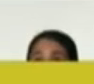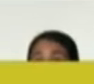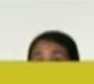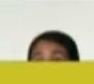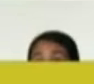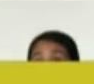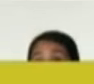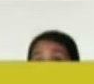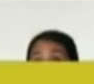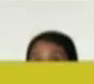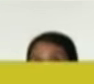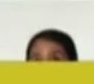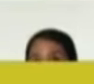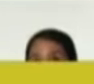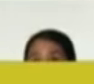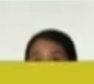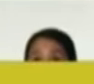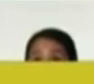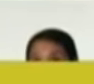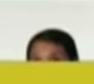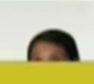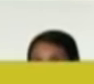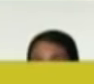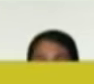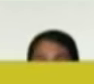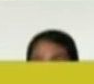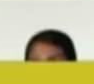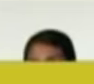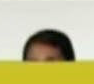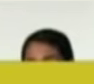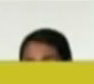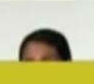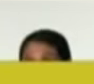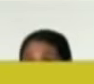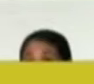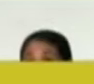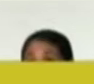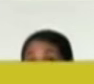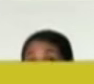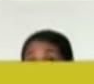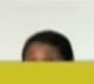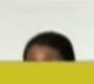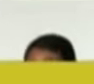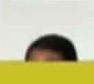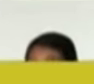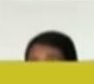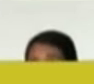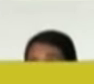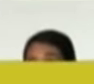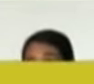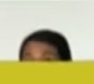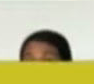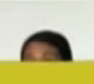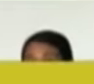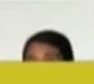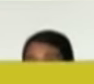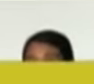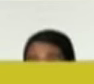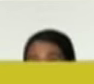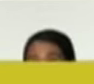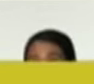where defense aspects of multilateralism and also the aspirations towards